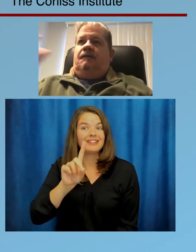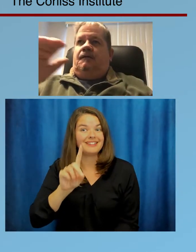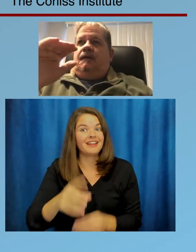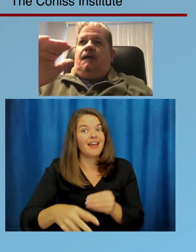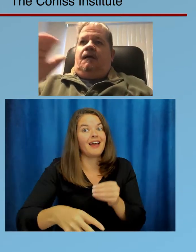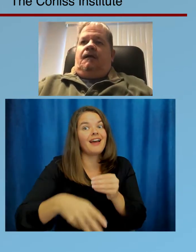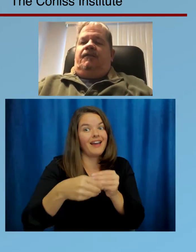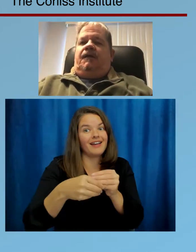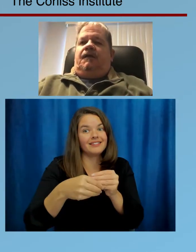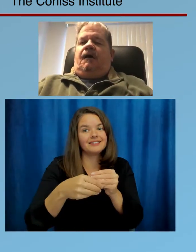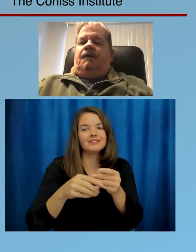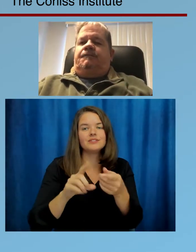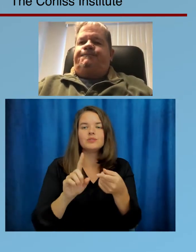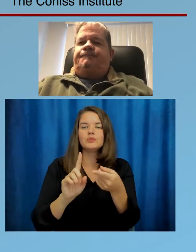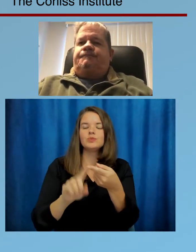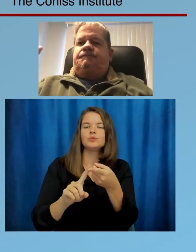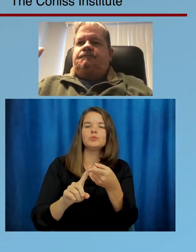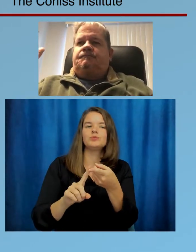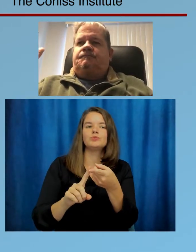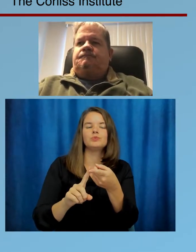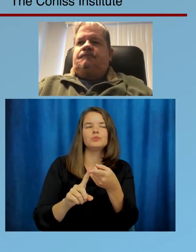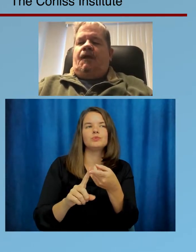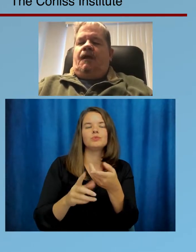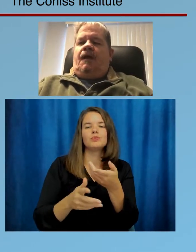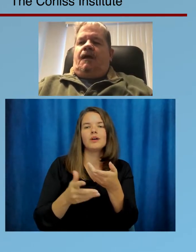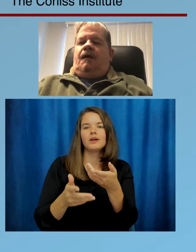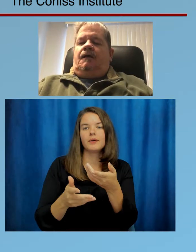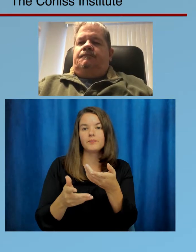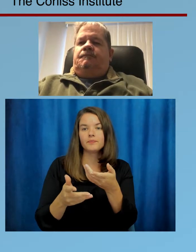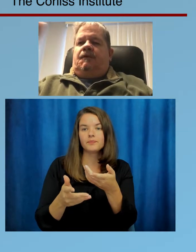3Ding the